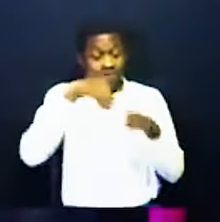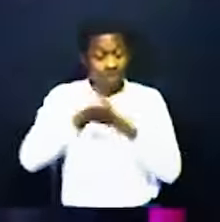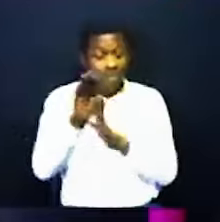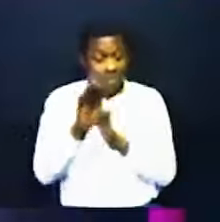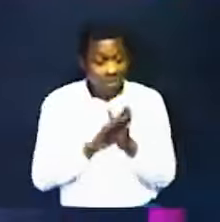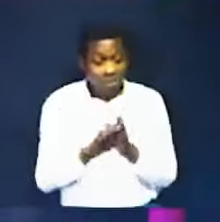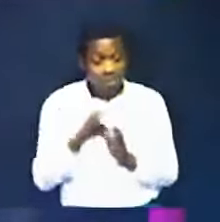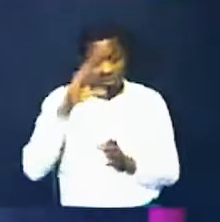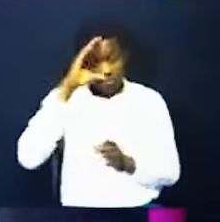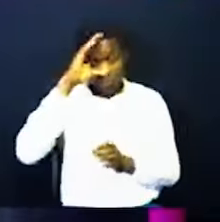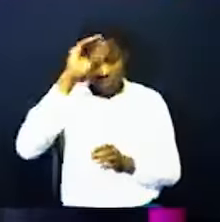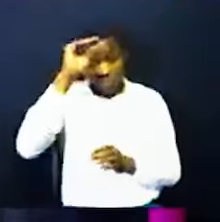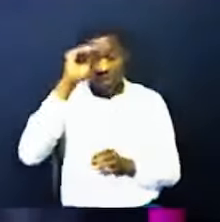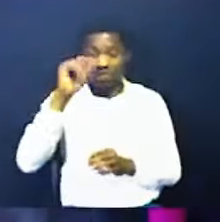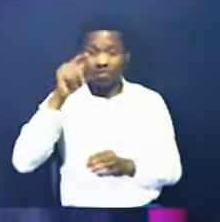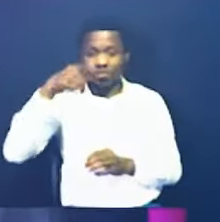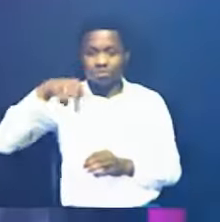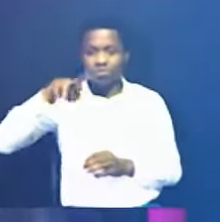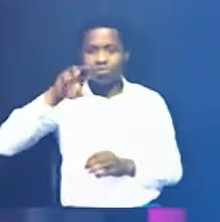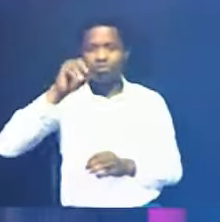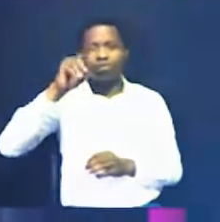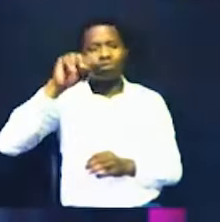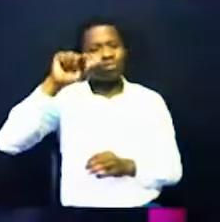so they will come back.